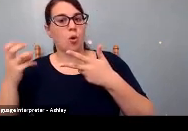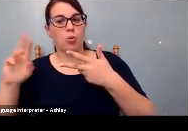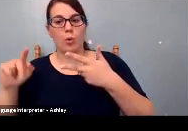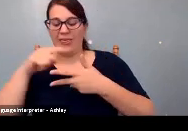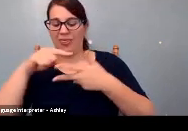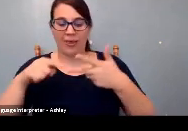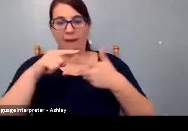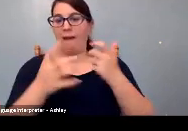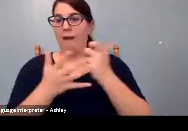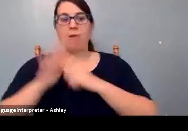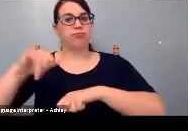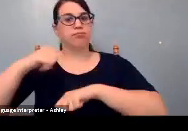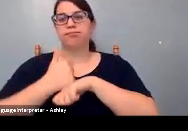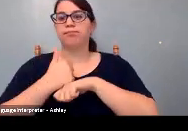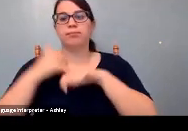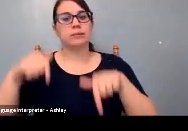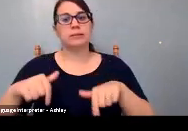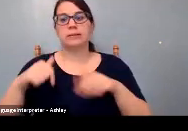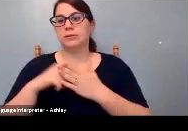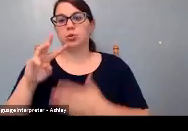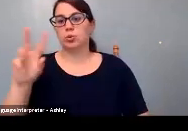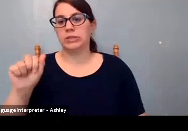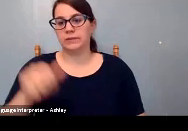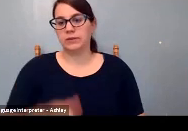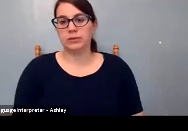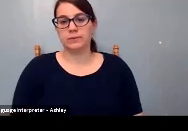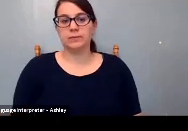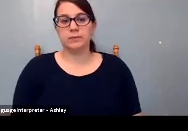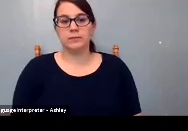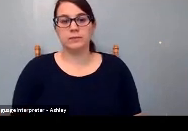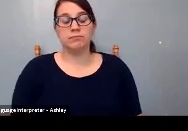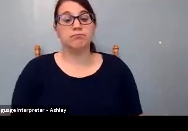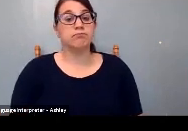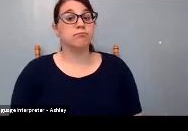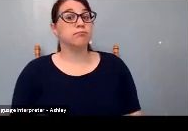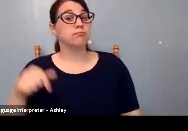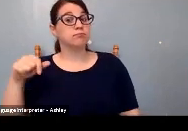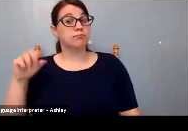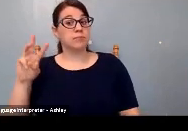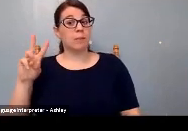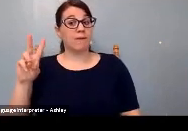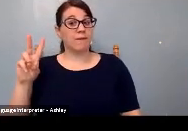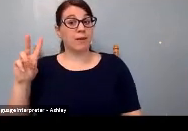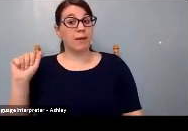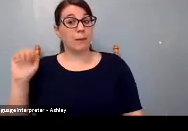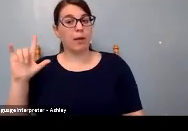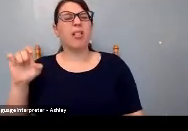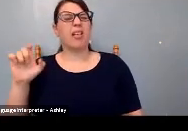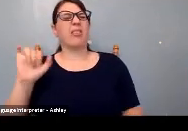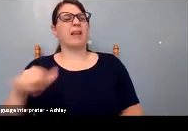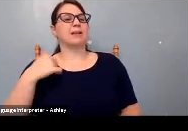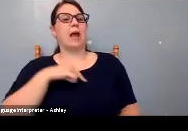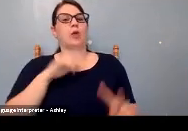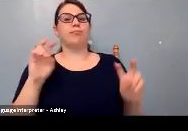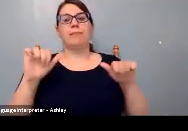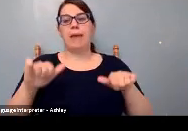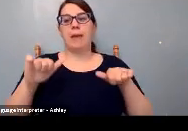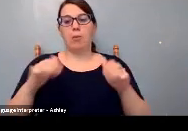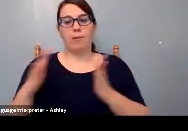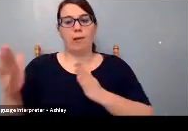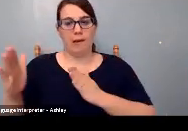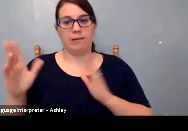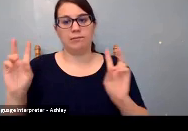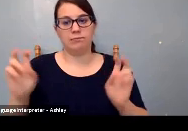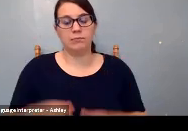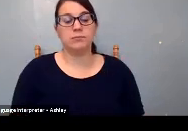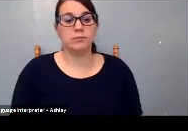Virginia. So WVABLE is West Virginia's ABLE plan. And throughout the presentation, I'm going to throw out